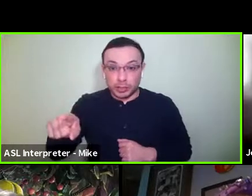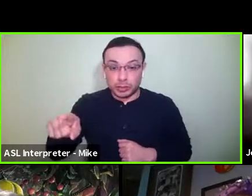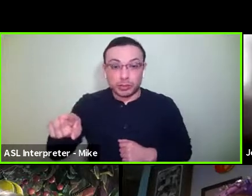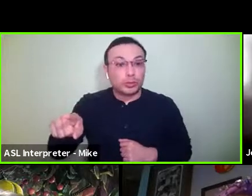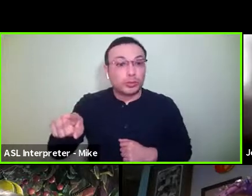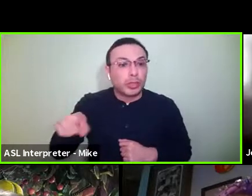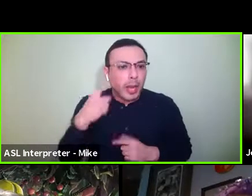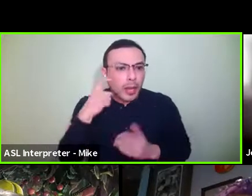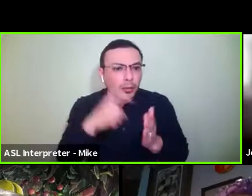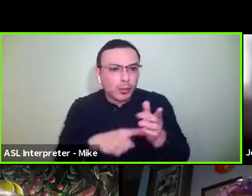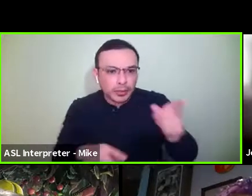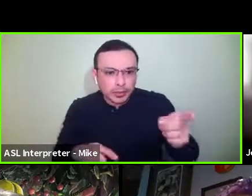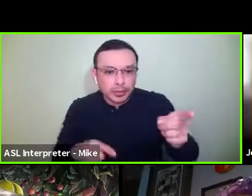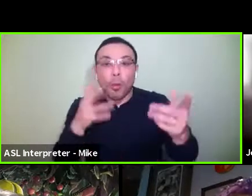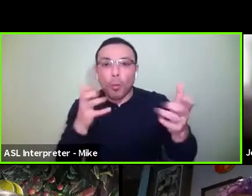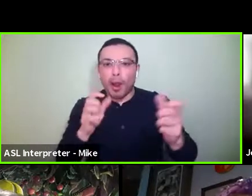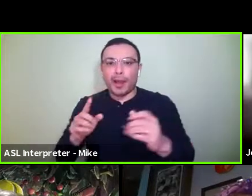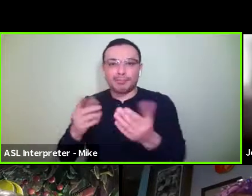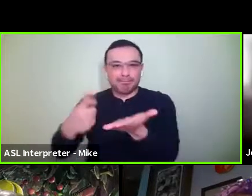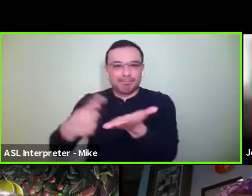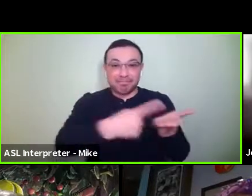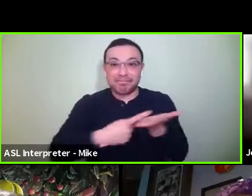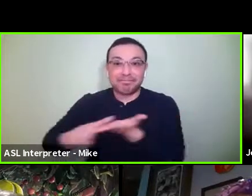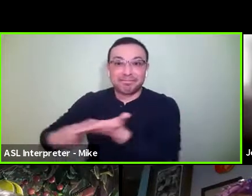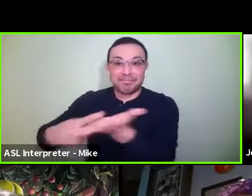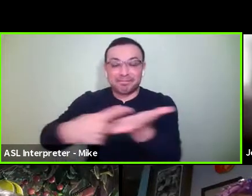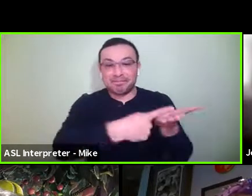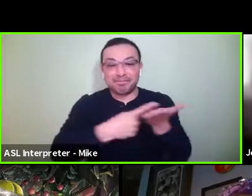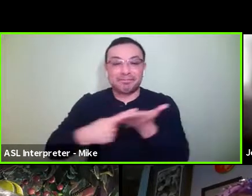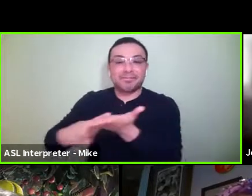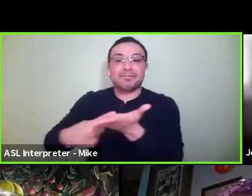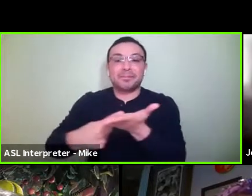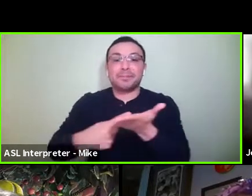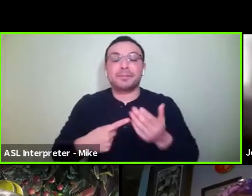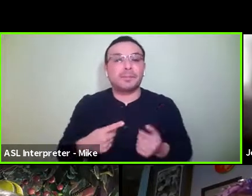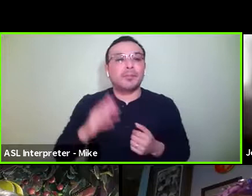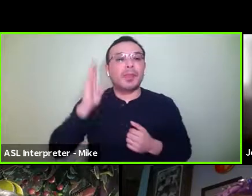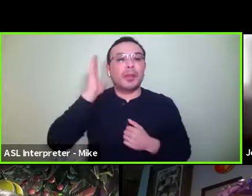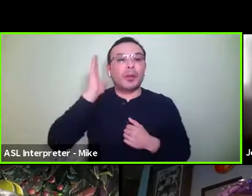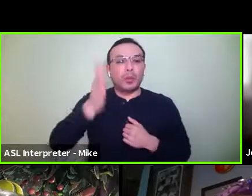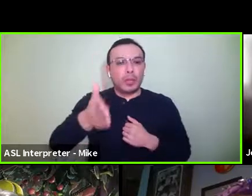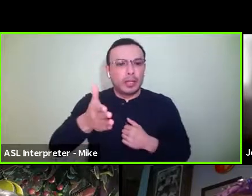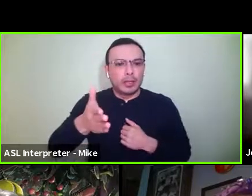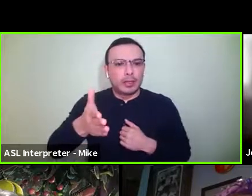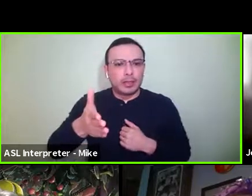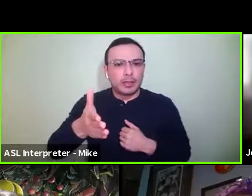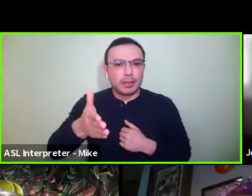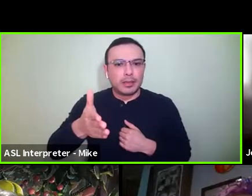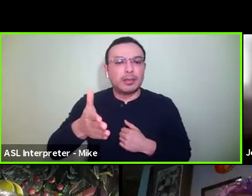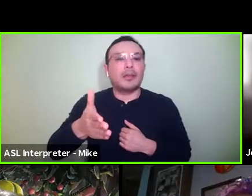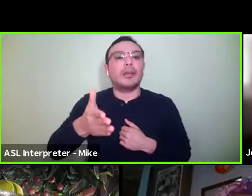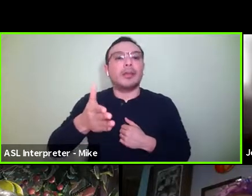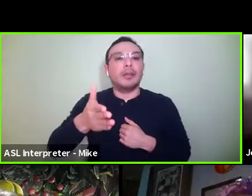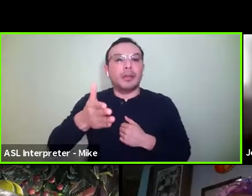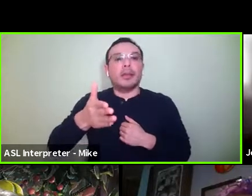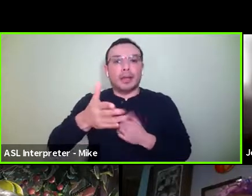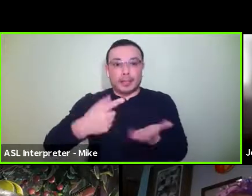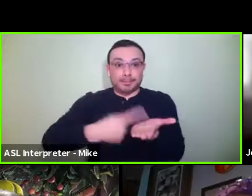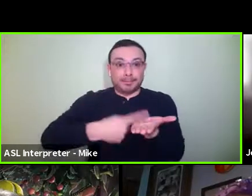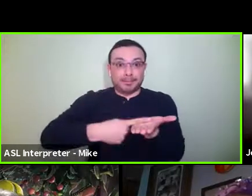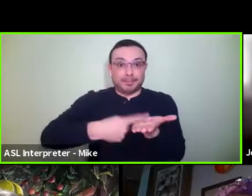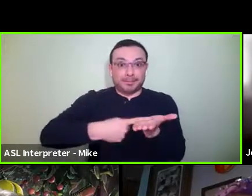to, and I think that this will kind of take this last part of the discussion and open it up